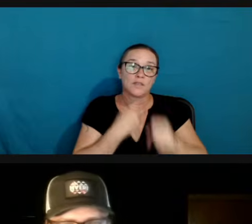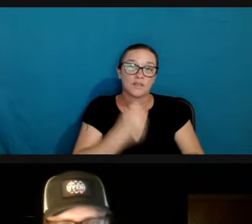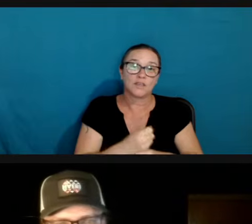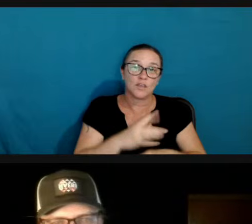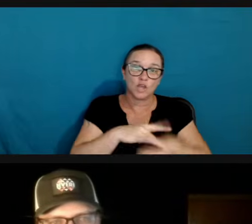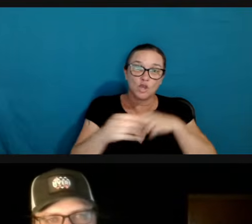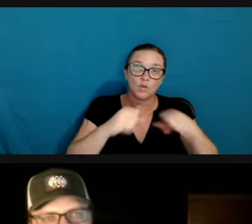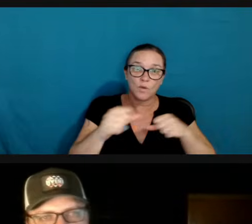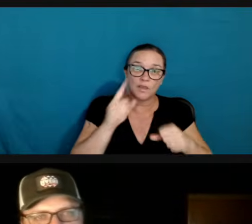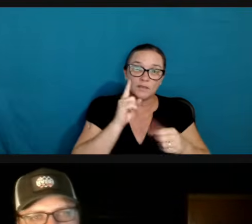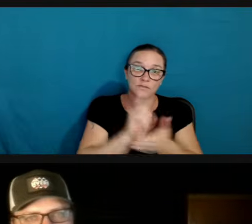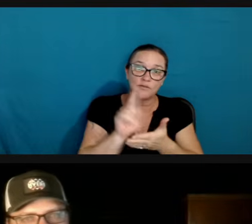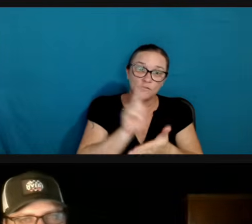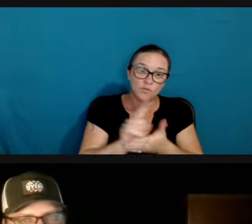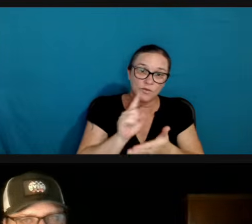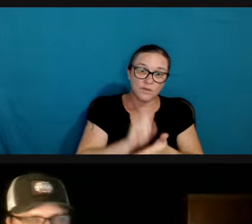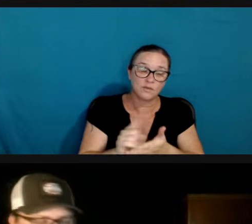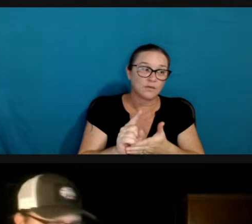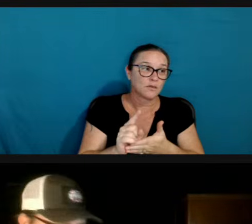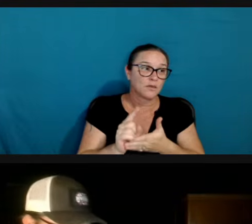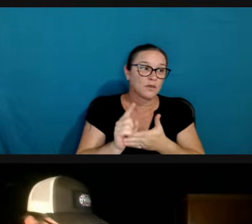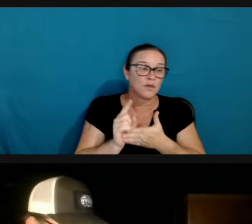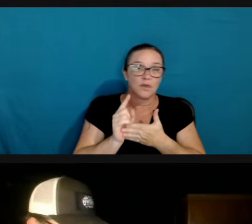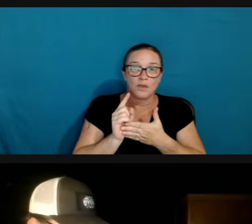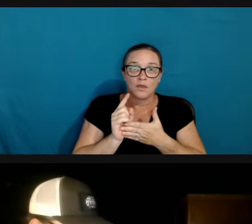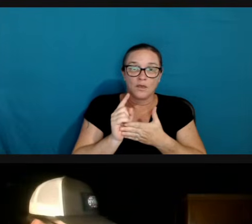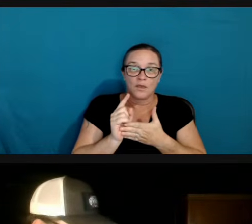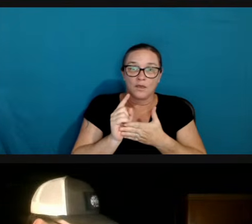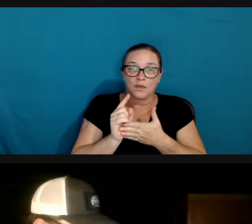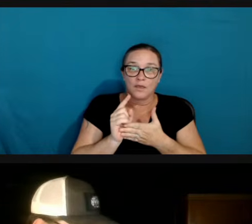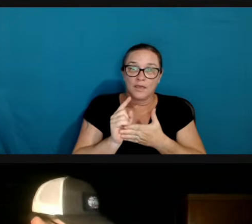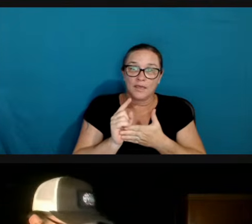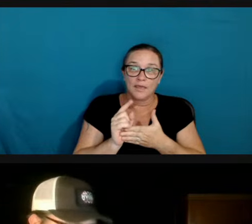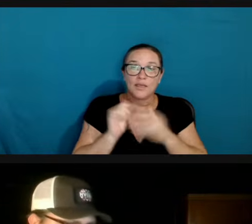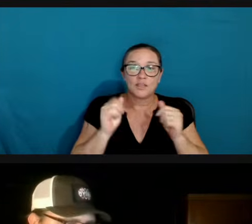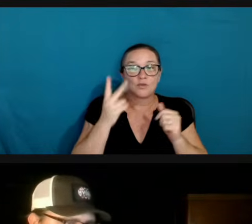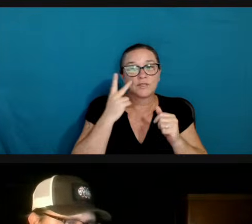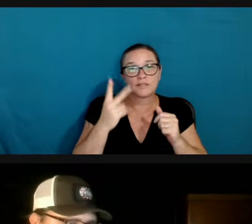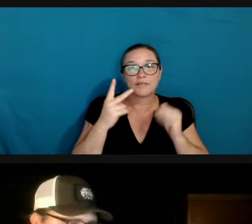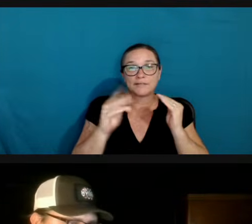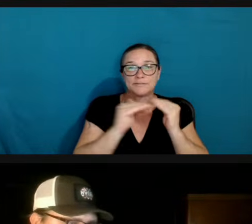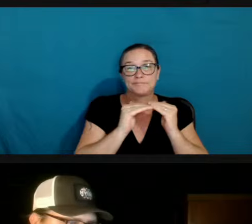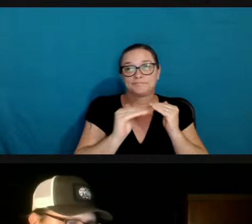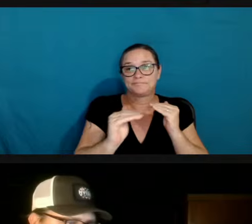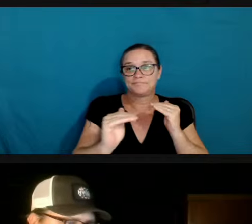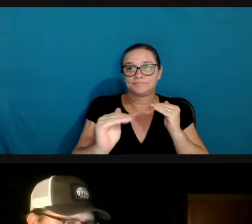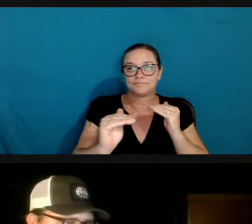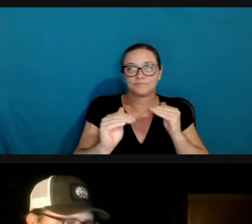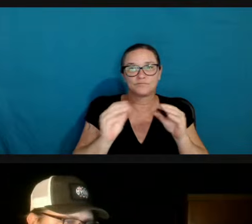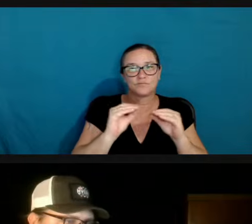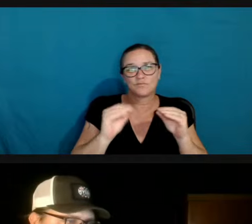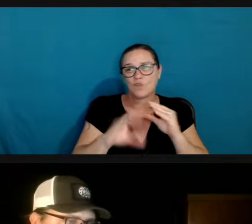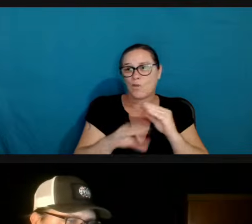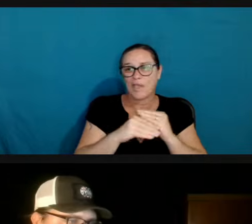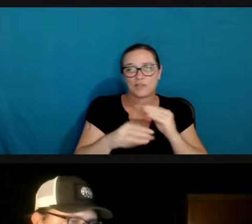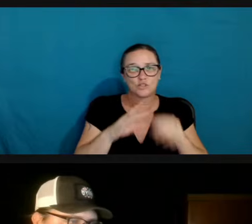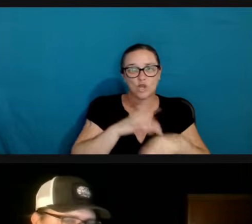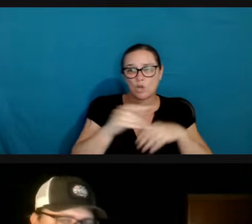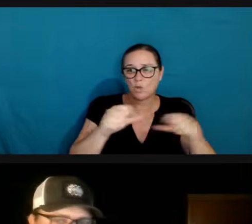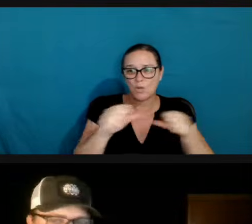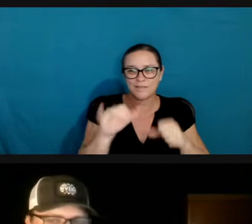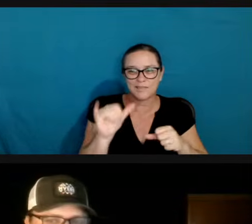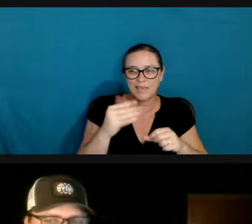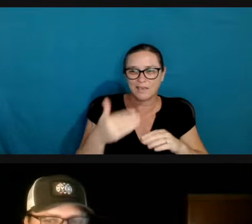per week now. One single day doesn't show any aberrations, so you can see we're pretty steady here in our events. No extra earthquakes like we had earlier in the